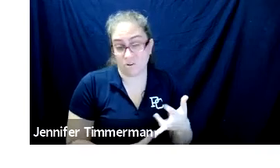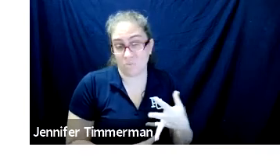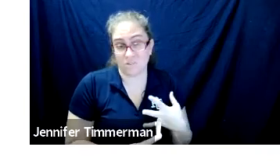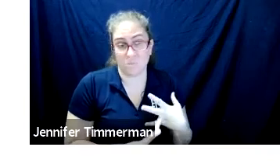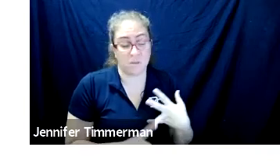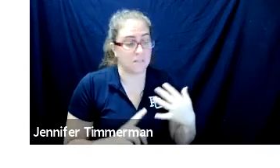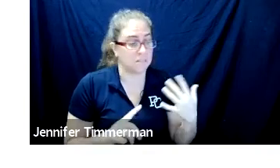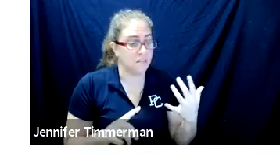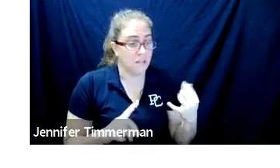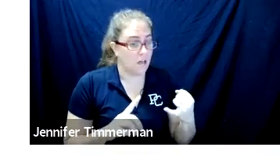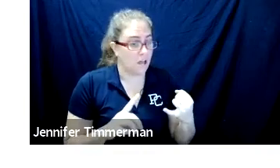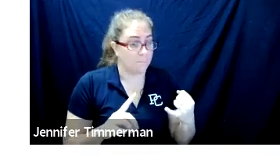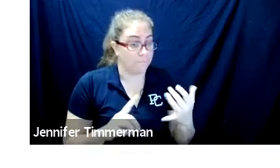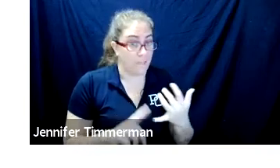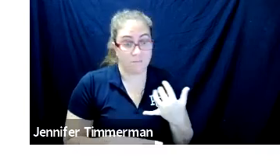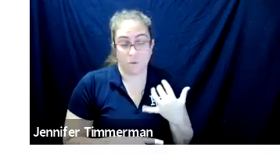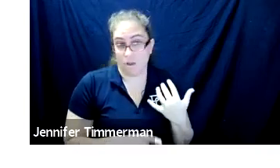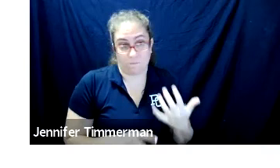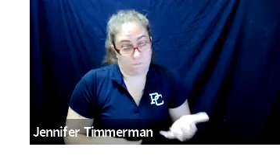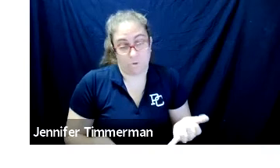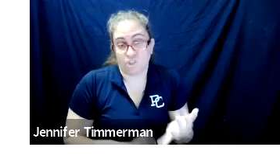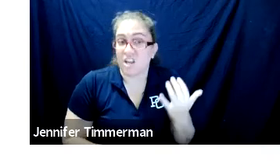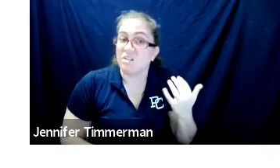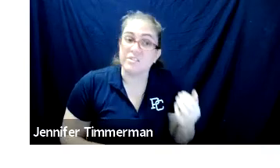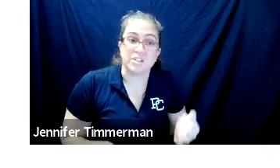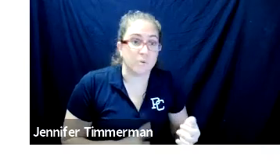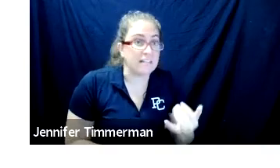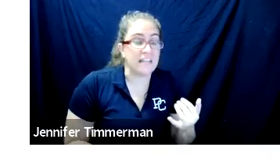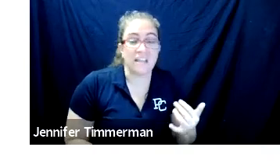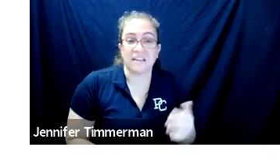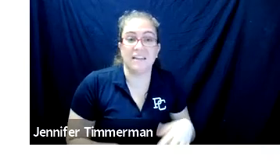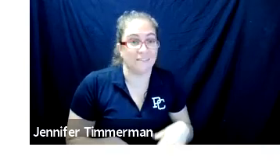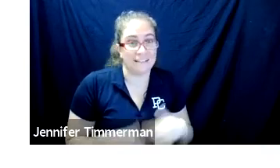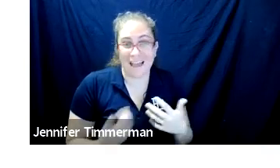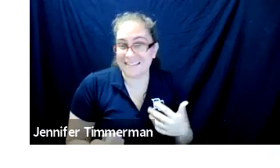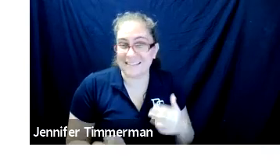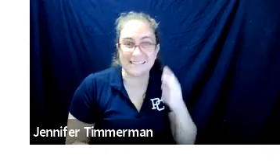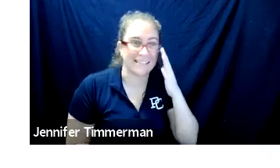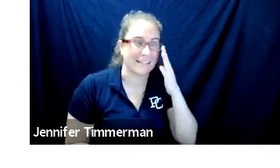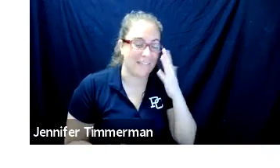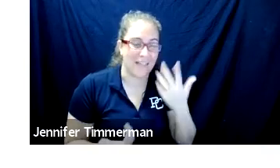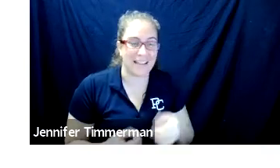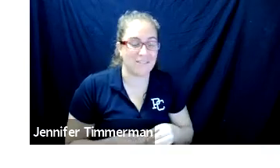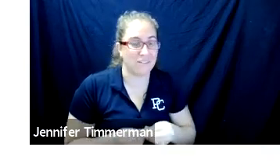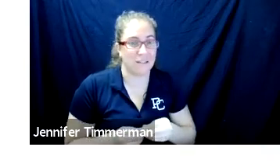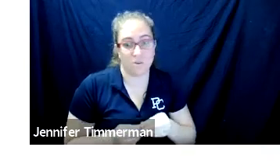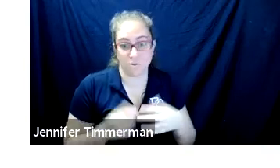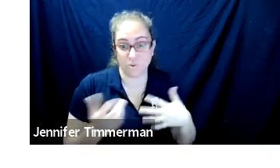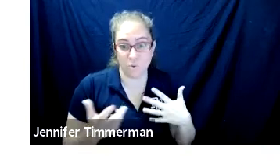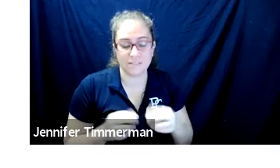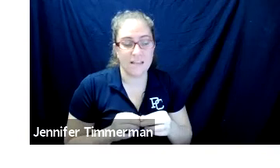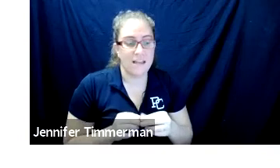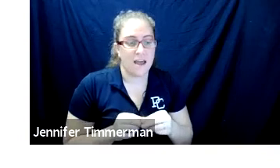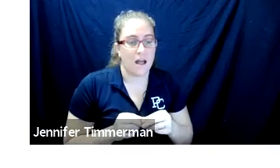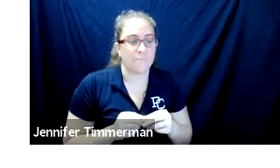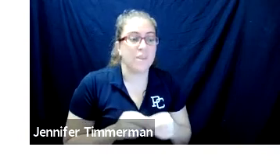their therapist appointments. I go to jails and do intake and classes and that kind of thing. I go to